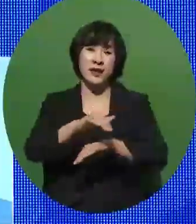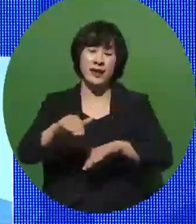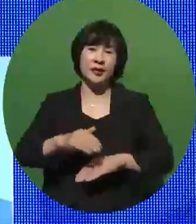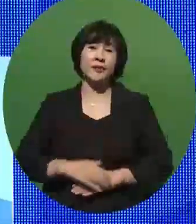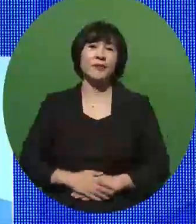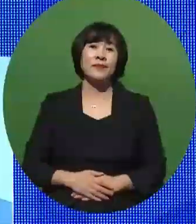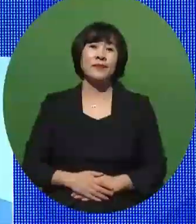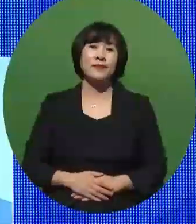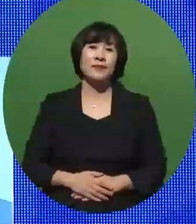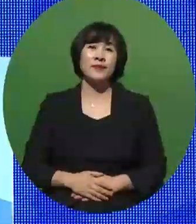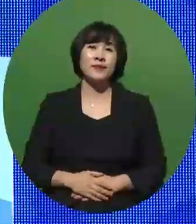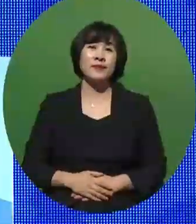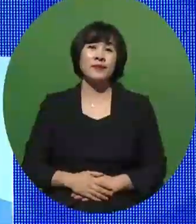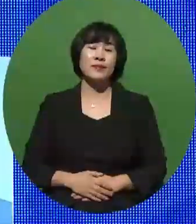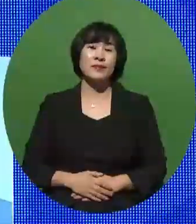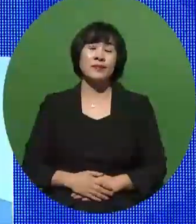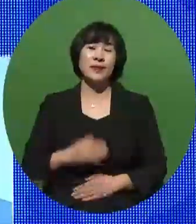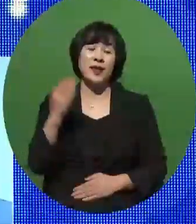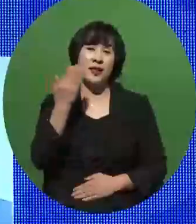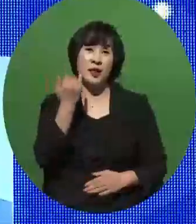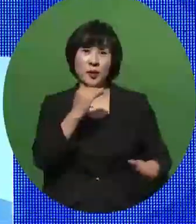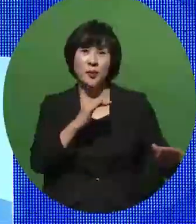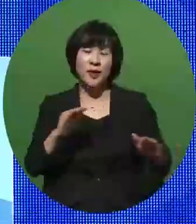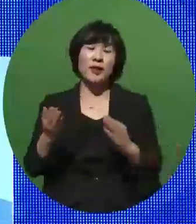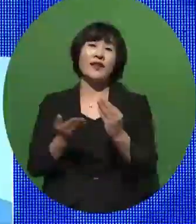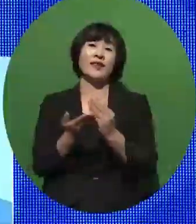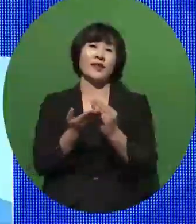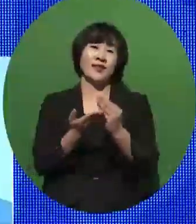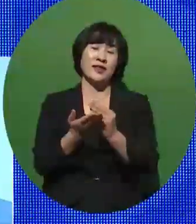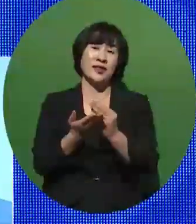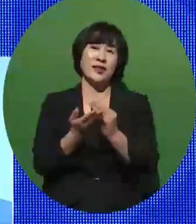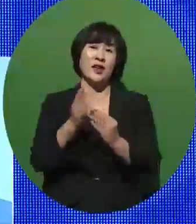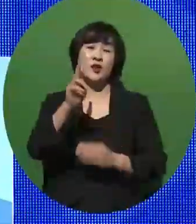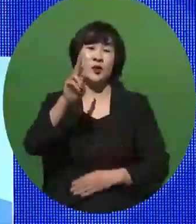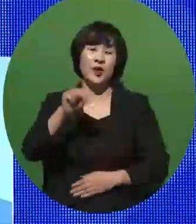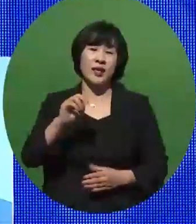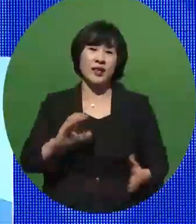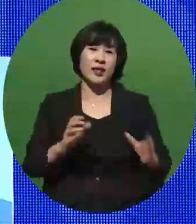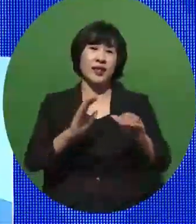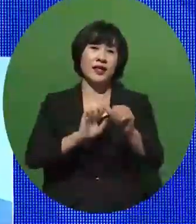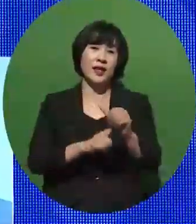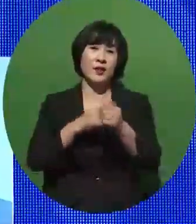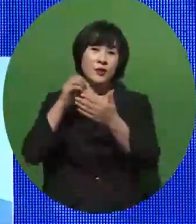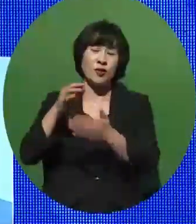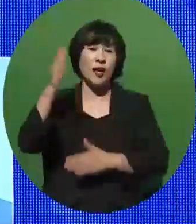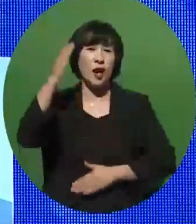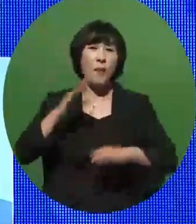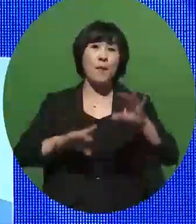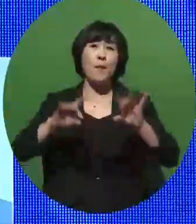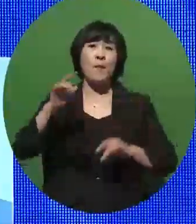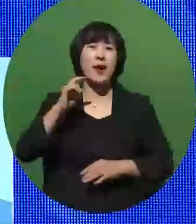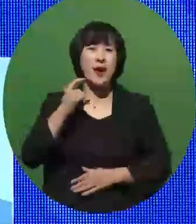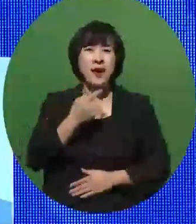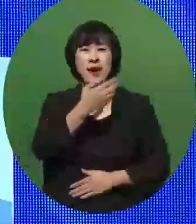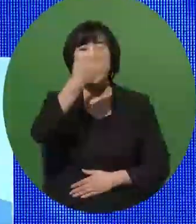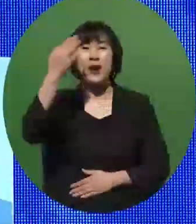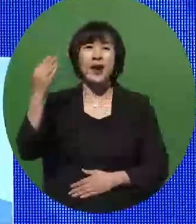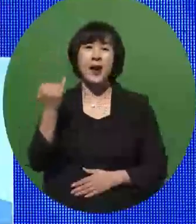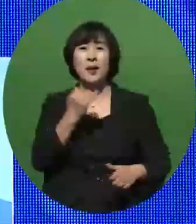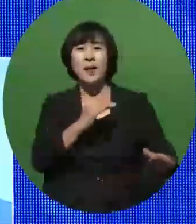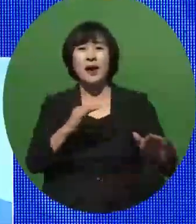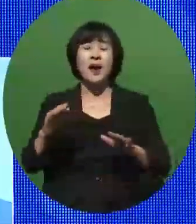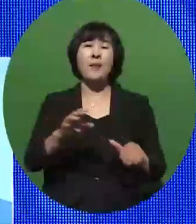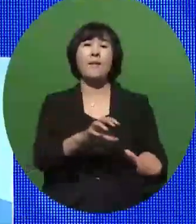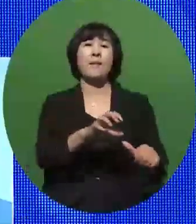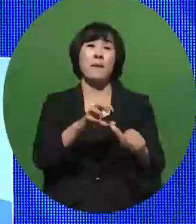cultural and tourism prosperity, creating a new trend. In particular, we will create a global marine tourism belt